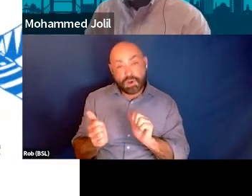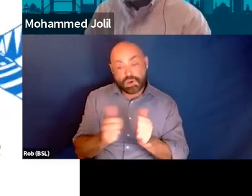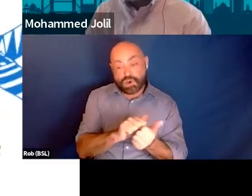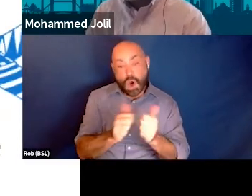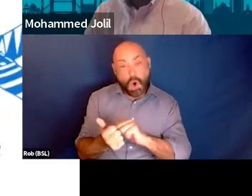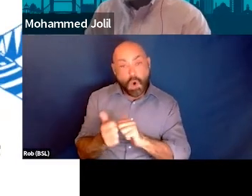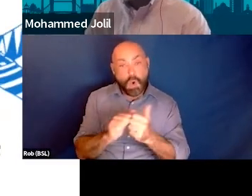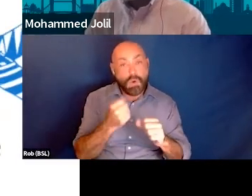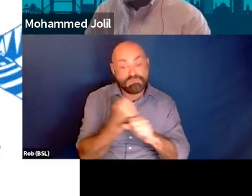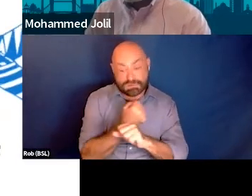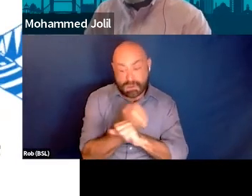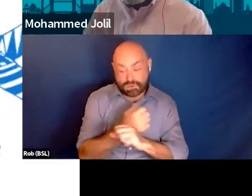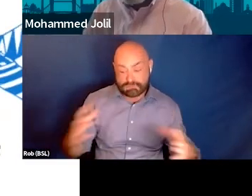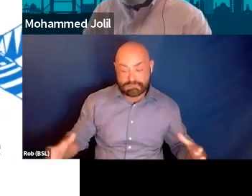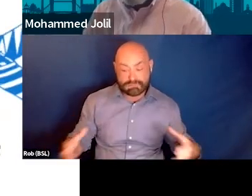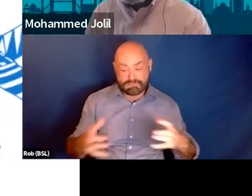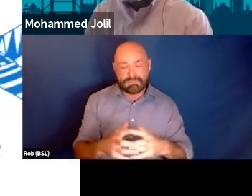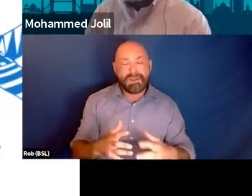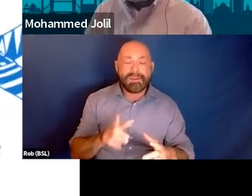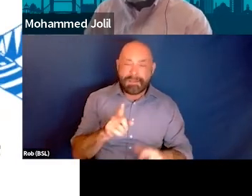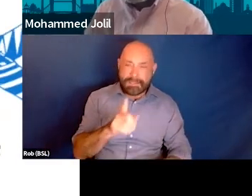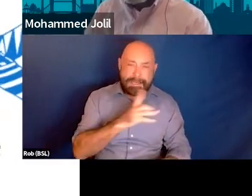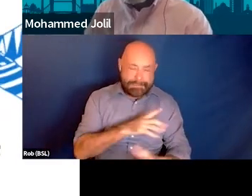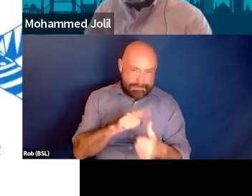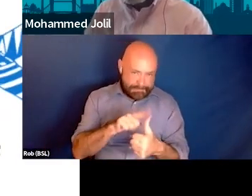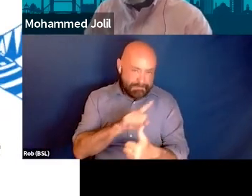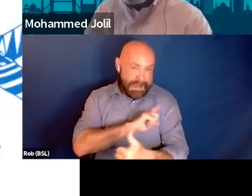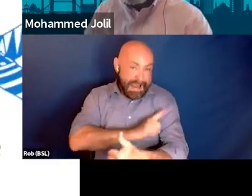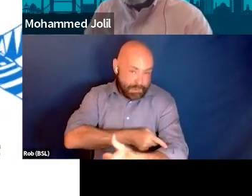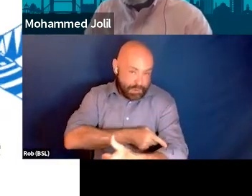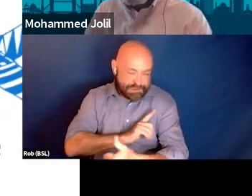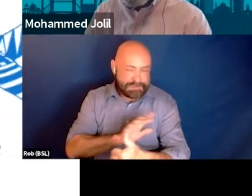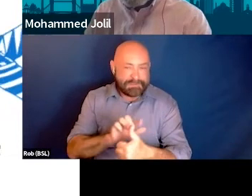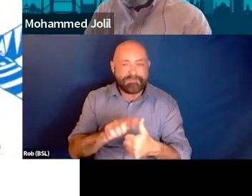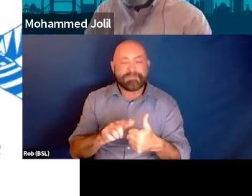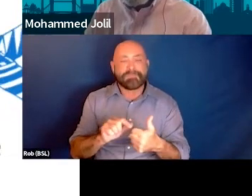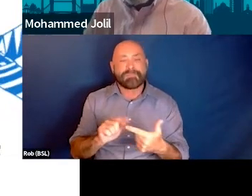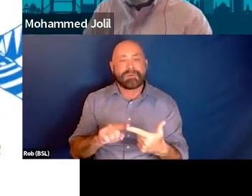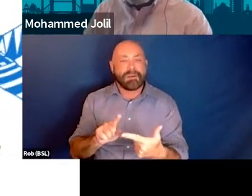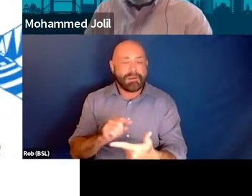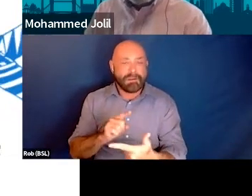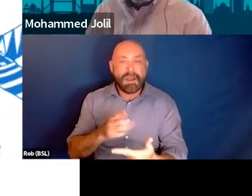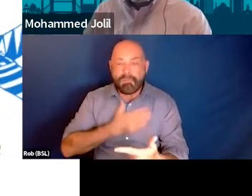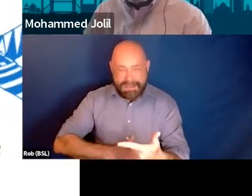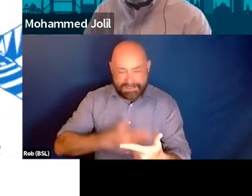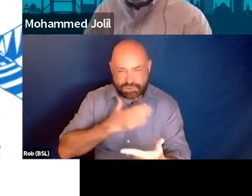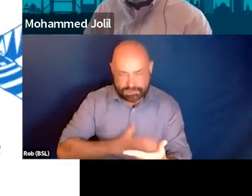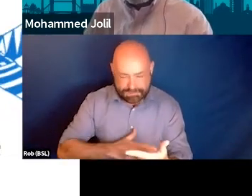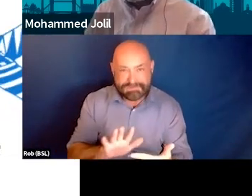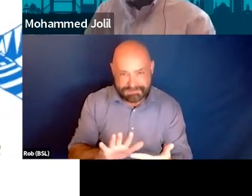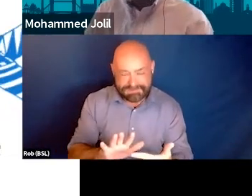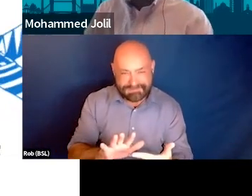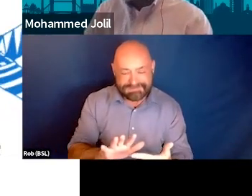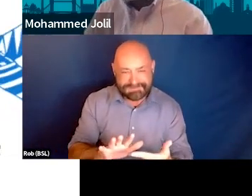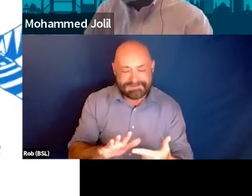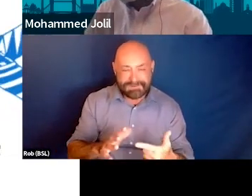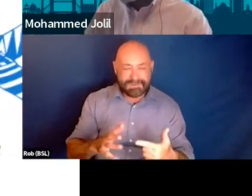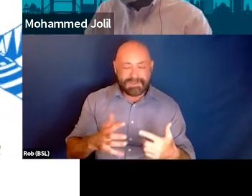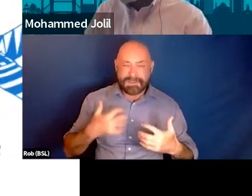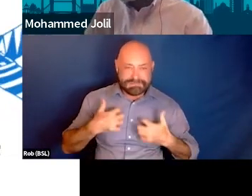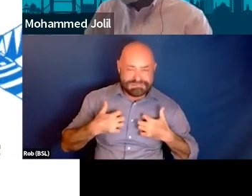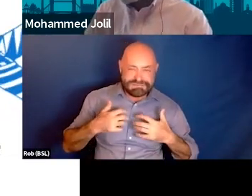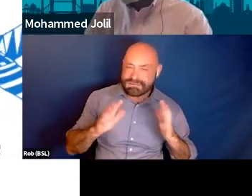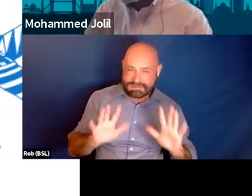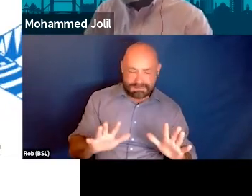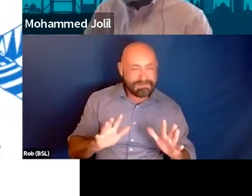lot of time, energy, and patience. And one of the best things that I think that we did was quite early. We realised, and as Geeta mentioned